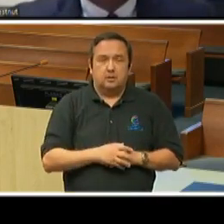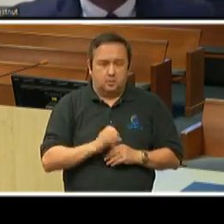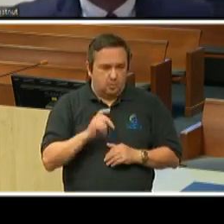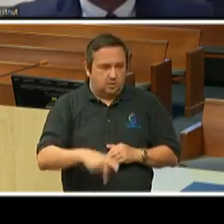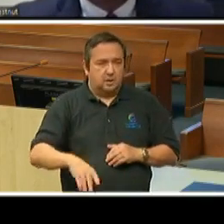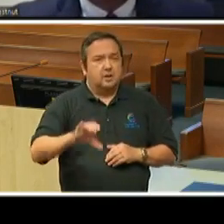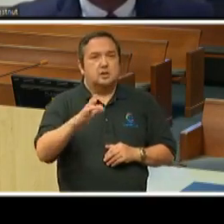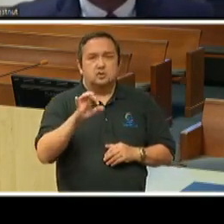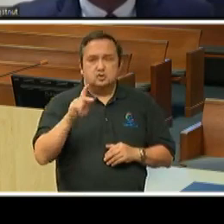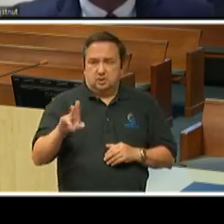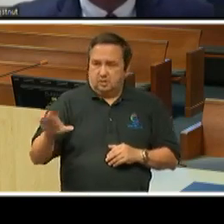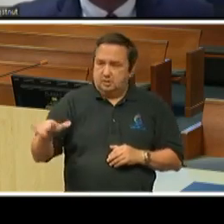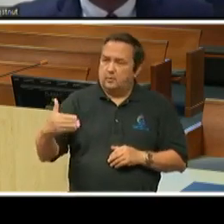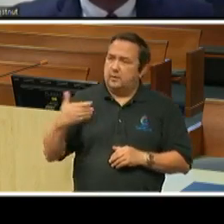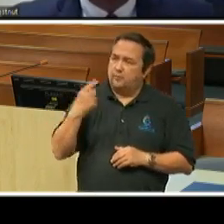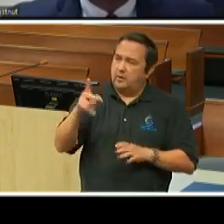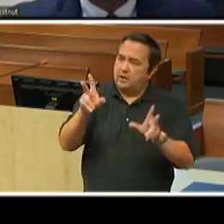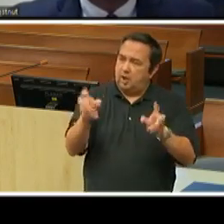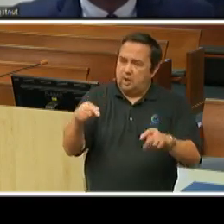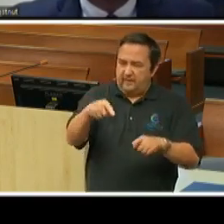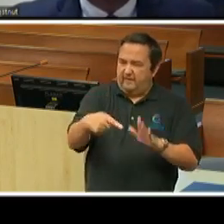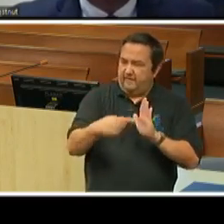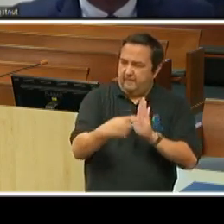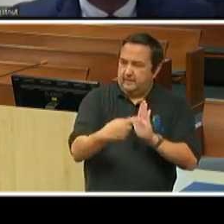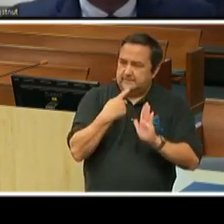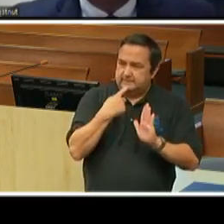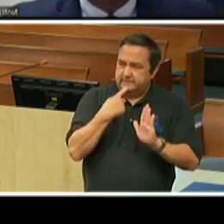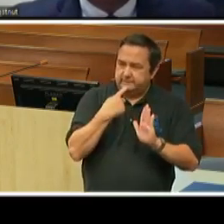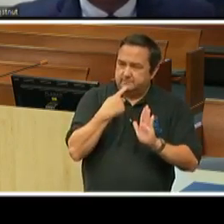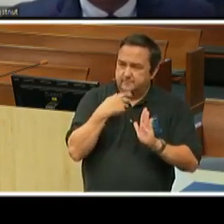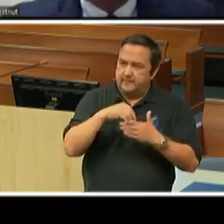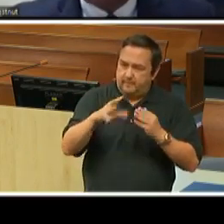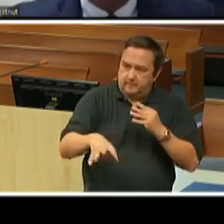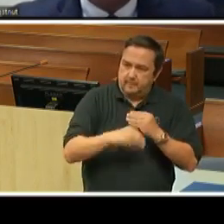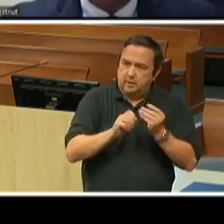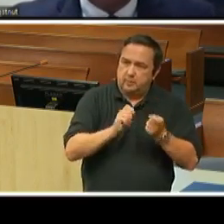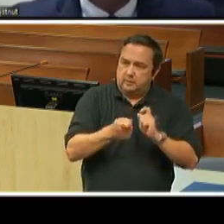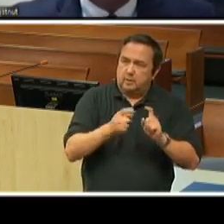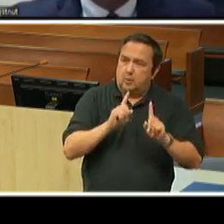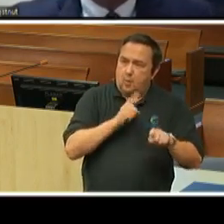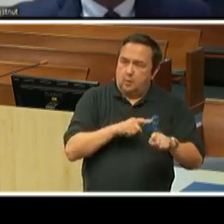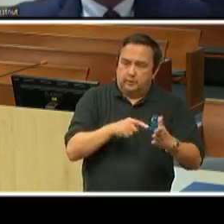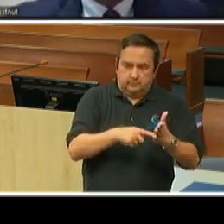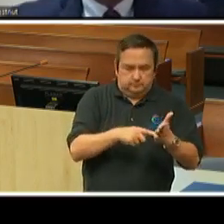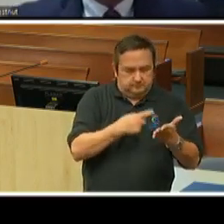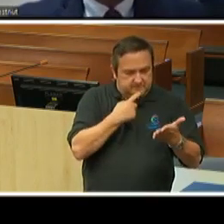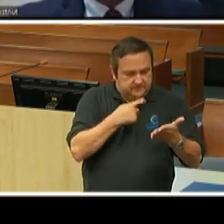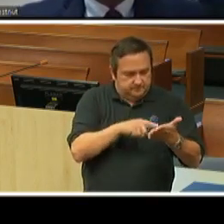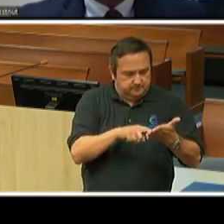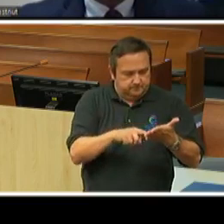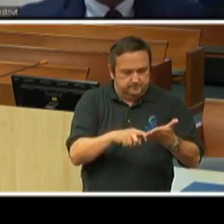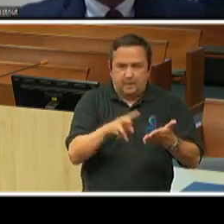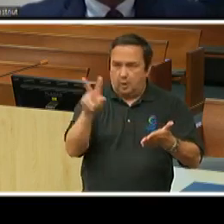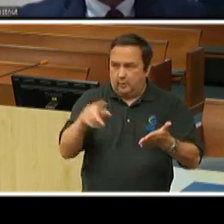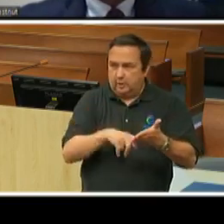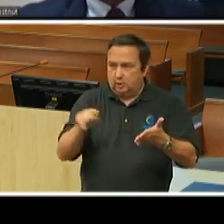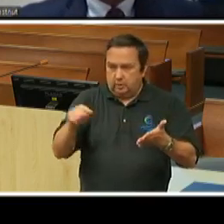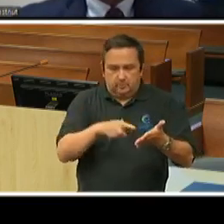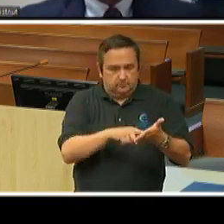this, there's a clause in here in the amended order, and basically what it says, I'll just read it to